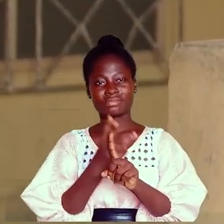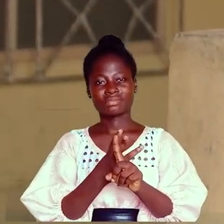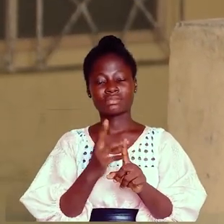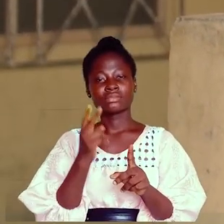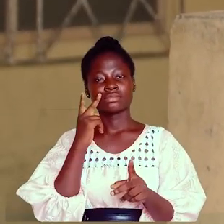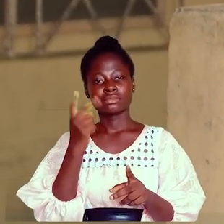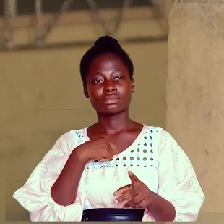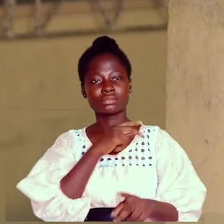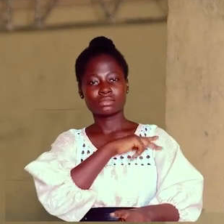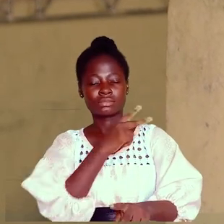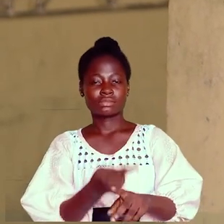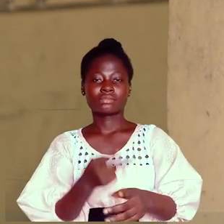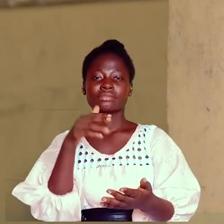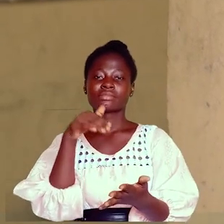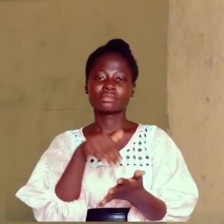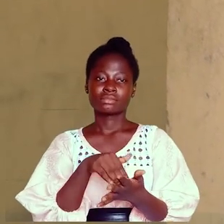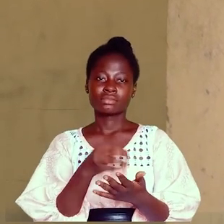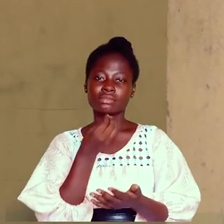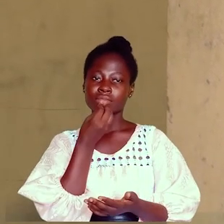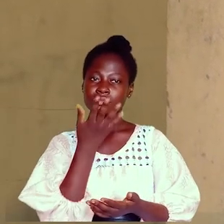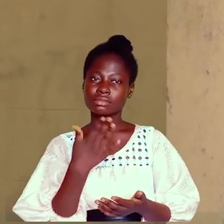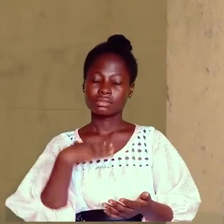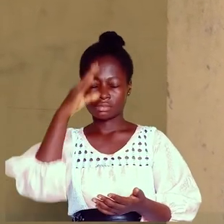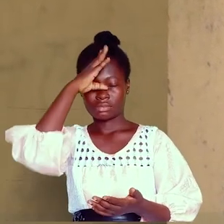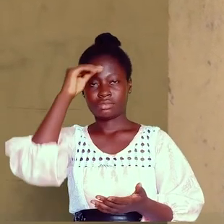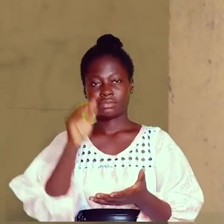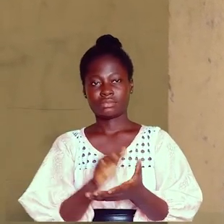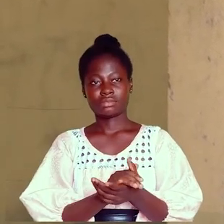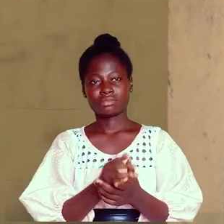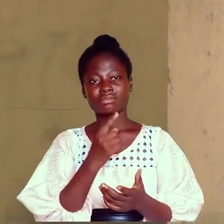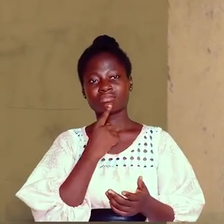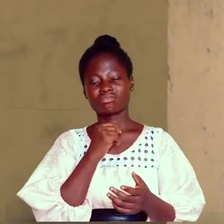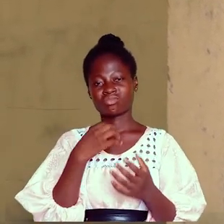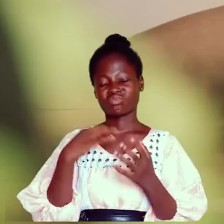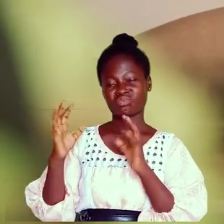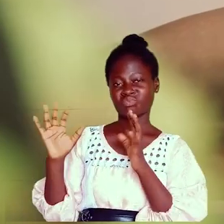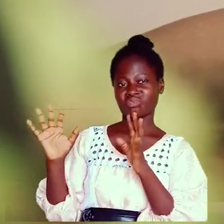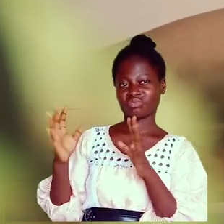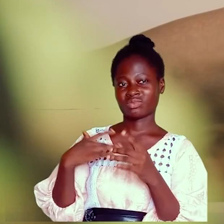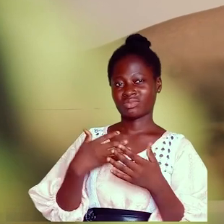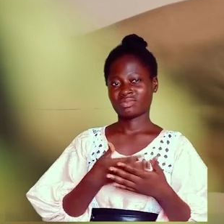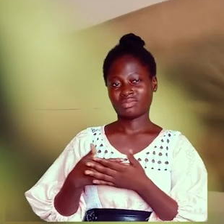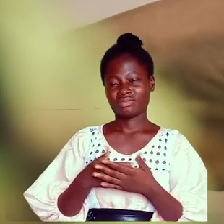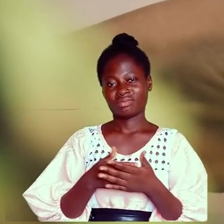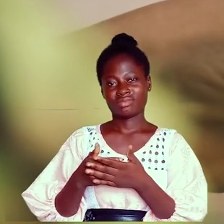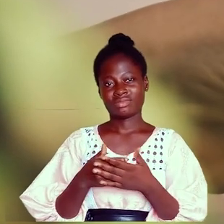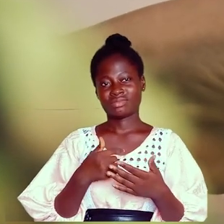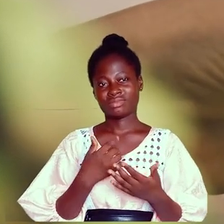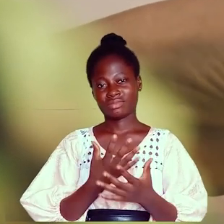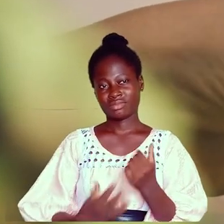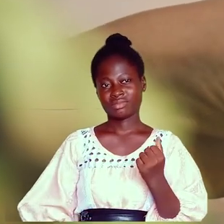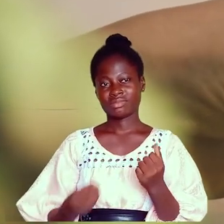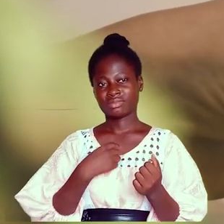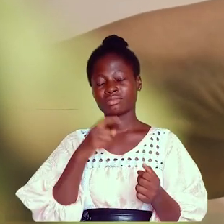or so, I found out I was pregnant. So I told him, and he said, he doesn't want the baby, so I